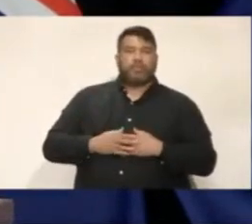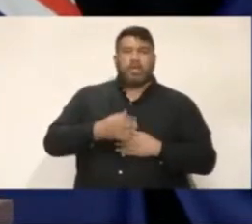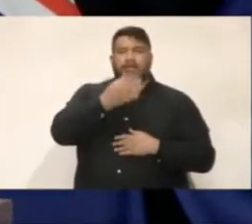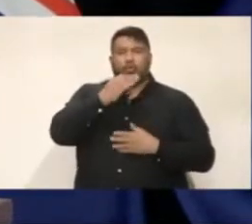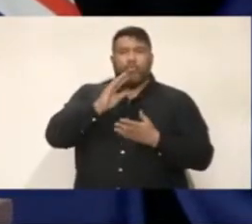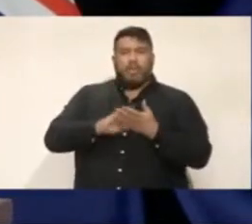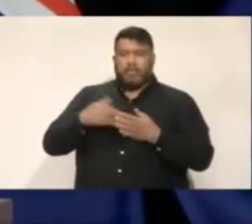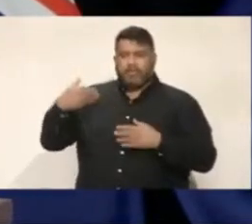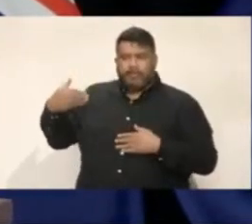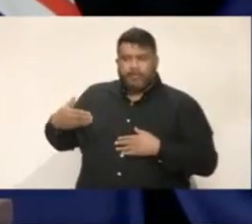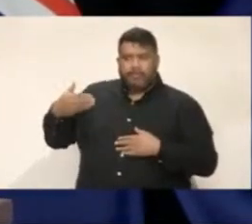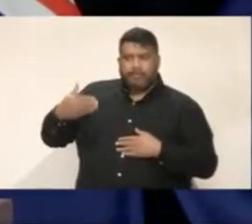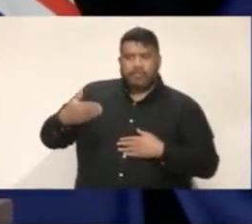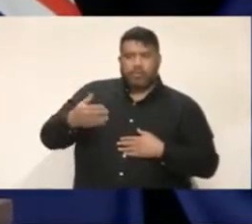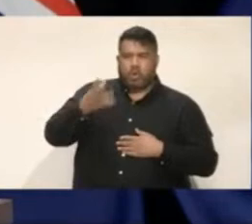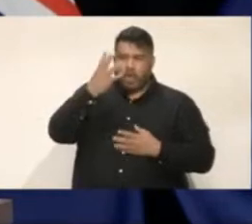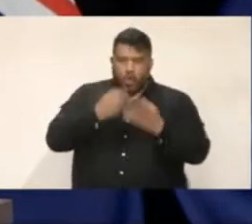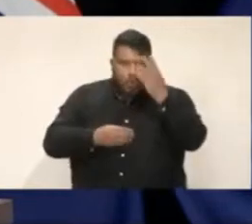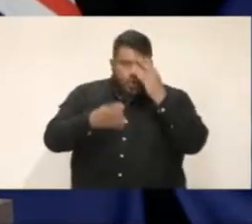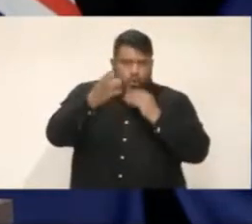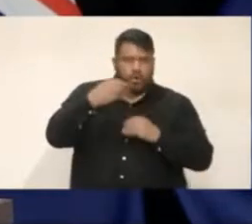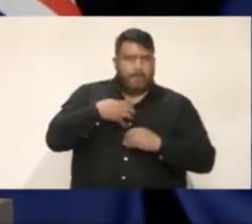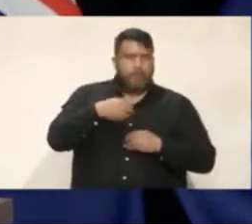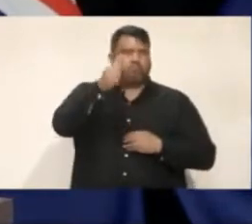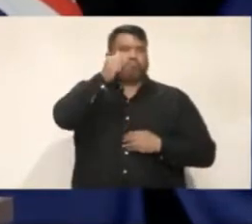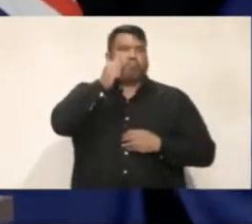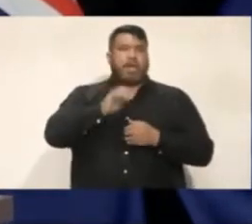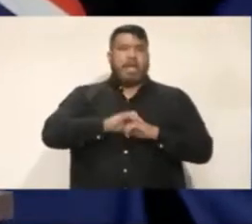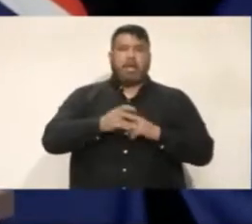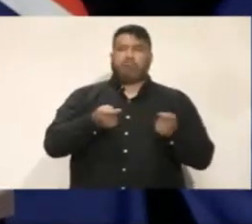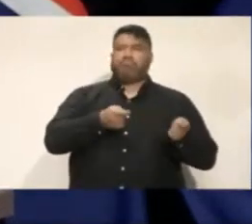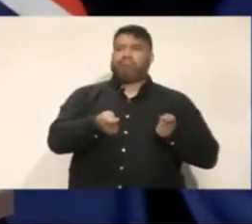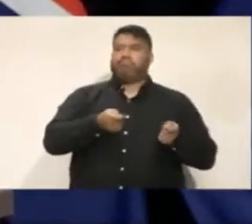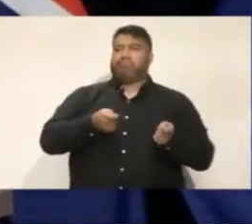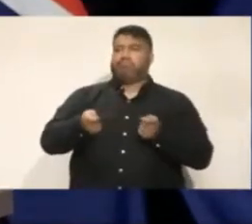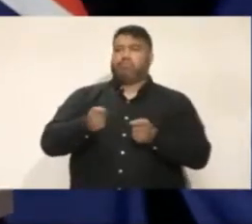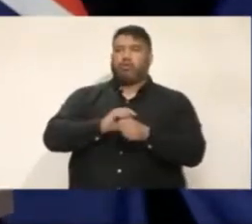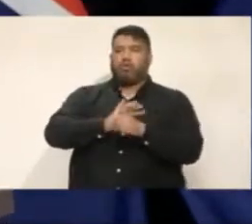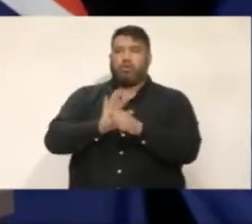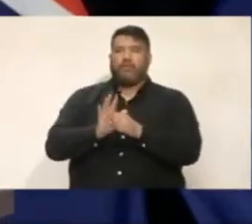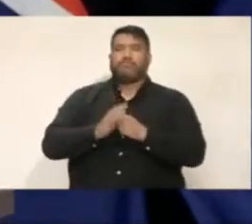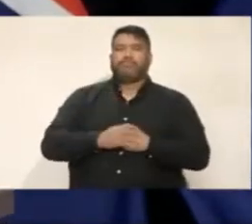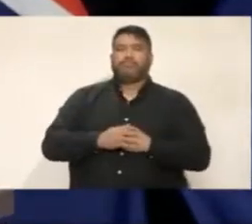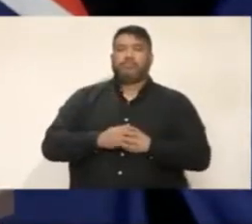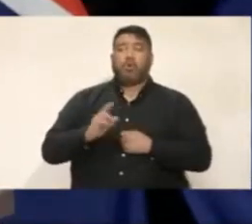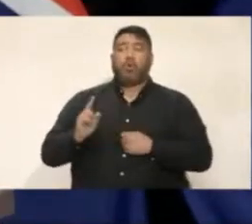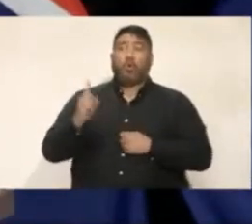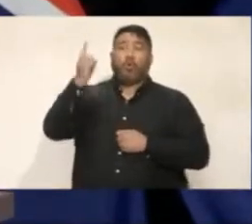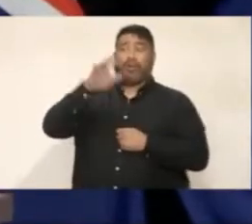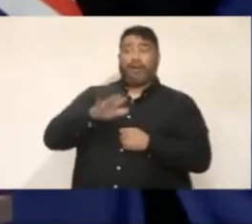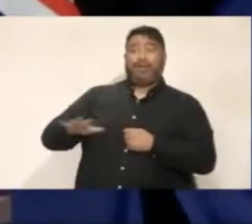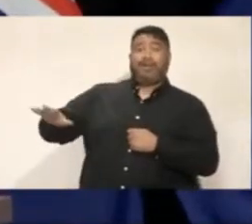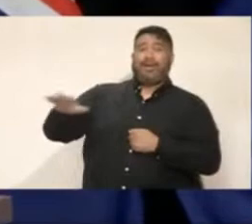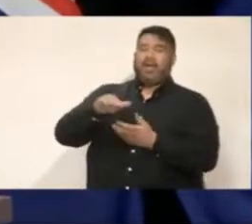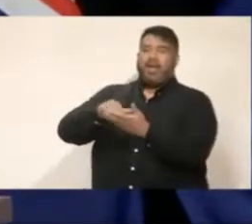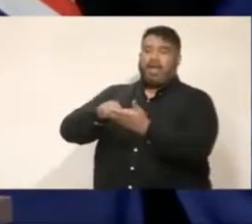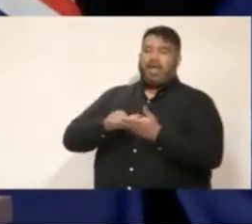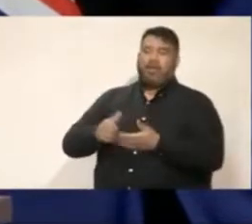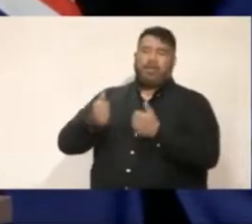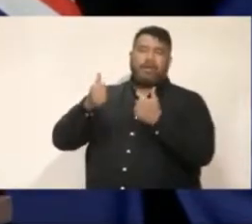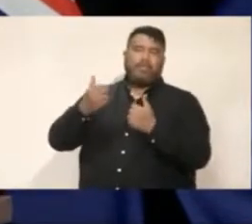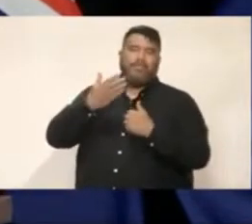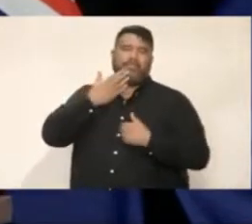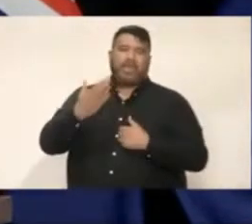and by going hard and early, and particularly with Aucklanders pitching in, we look at this early stage to